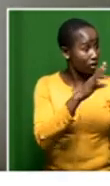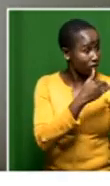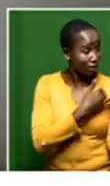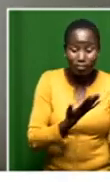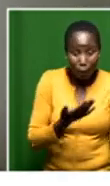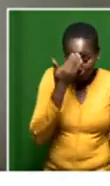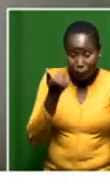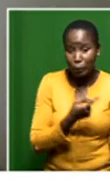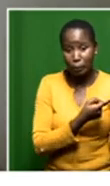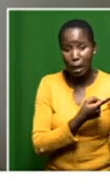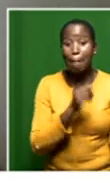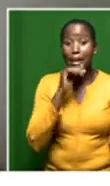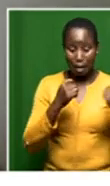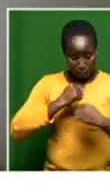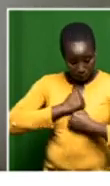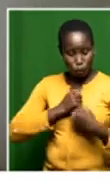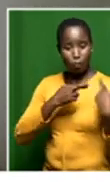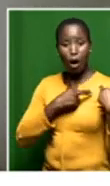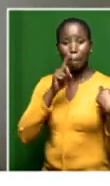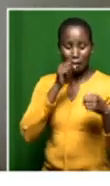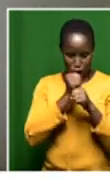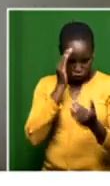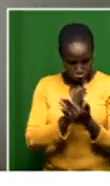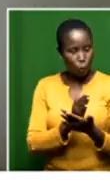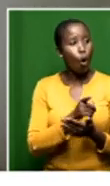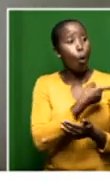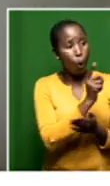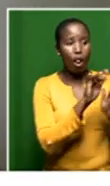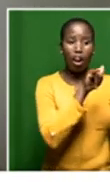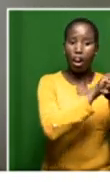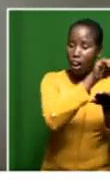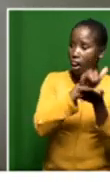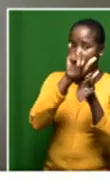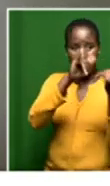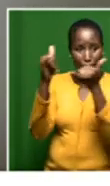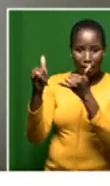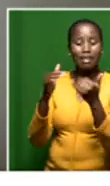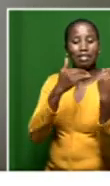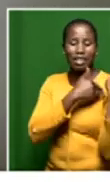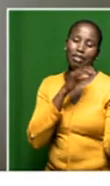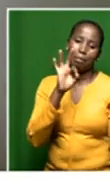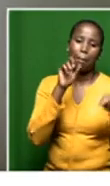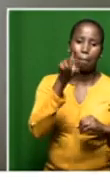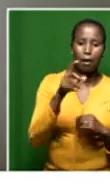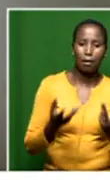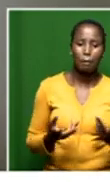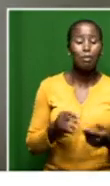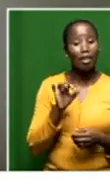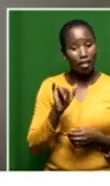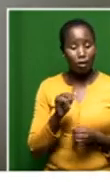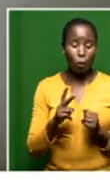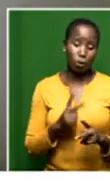in terms of our mandate to make sure that we do not allow that operator to operate. And so there are various reasons that will contribute